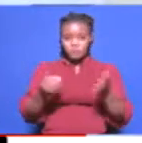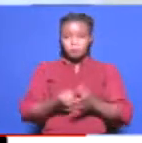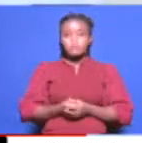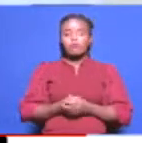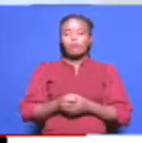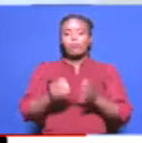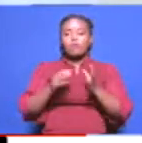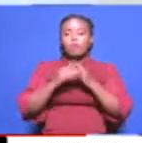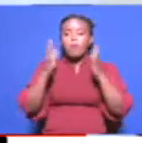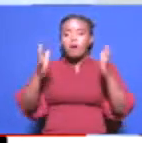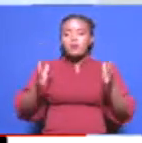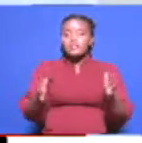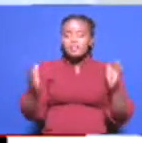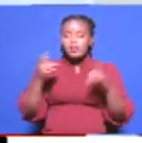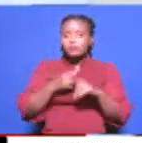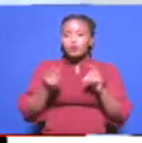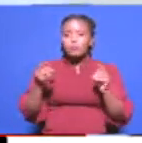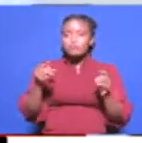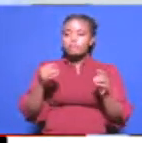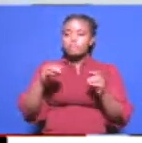viongozi wa kaunti zetu,